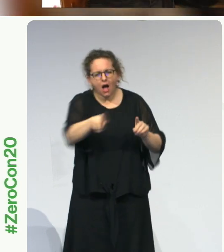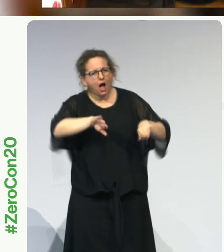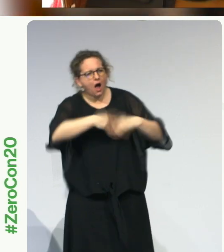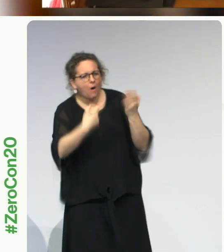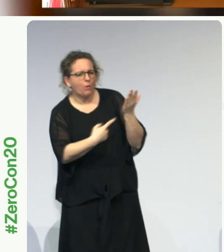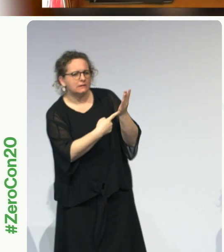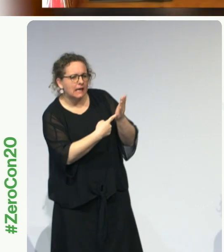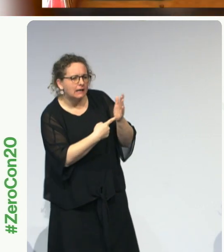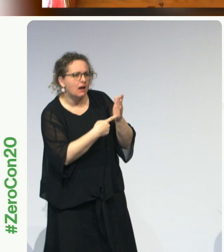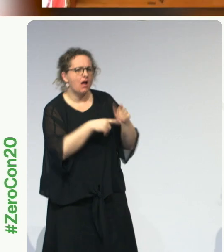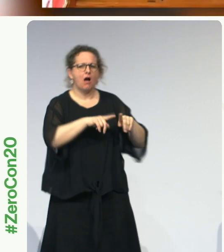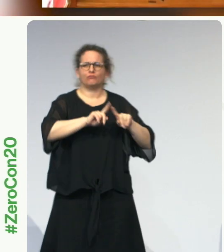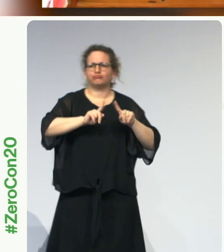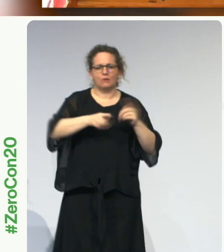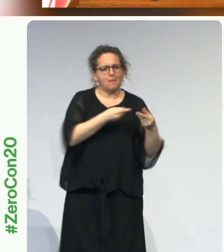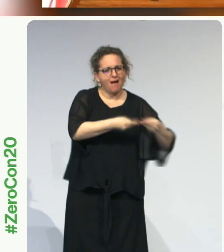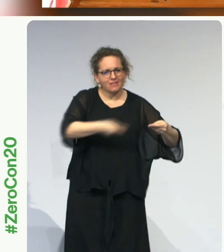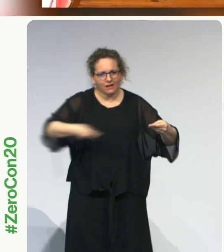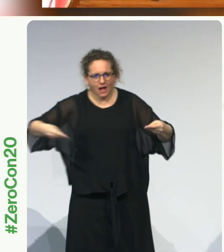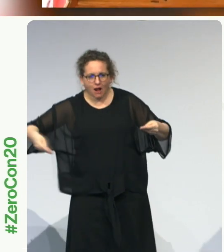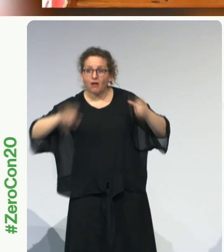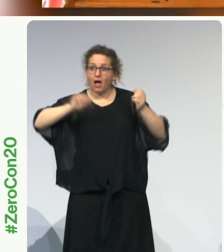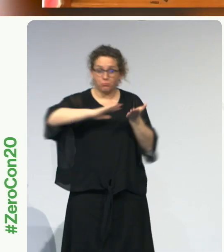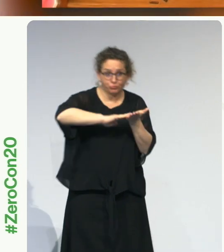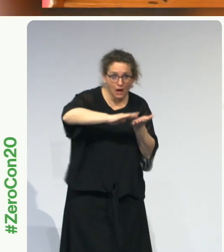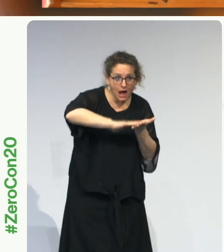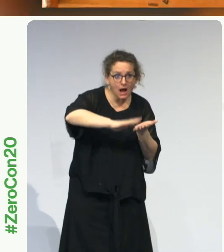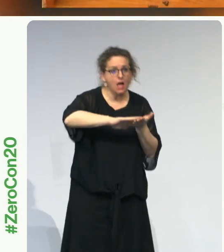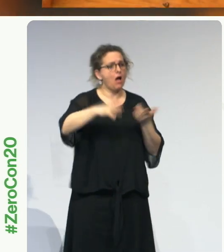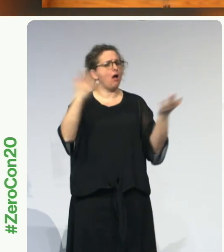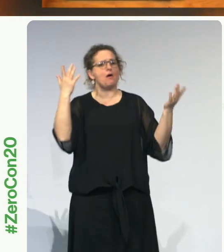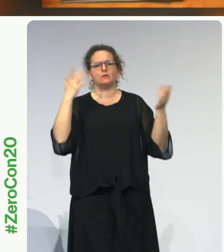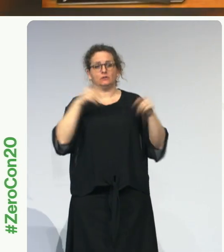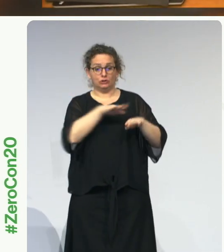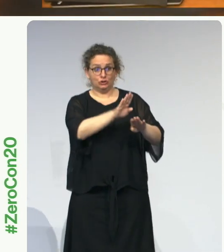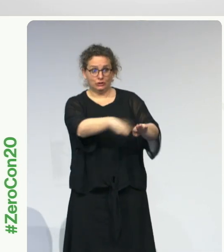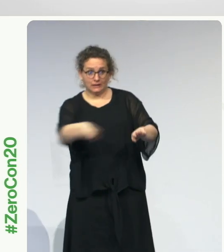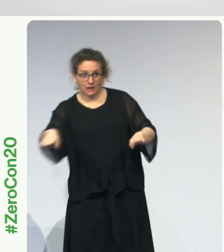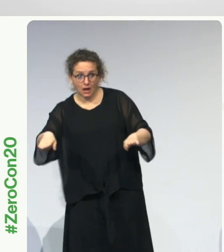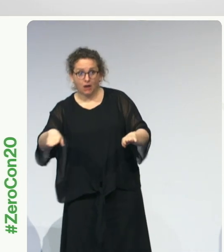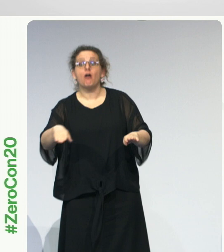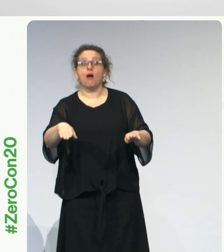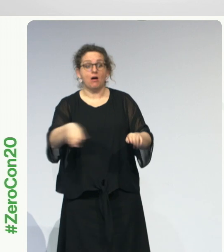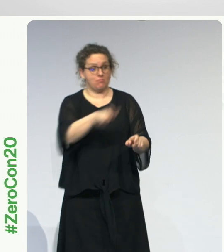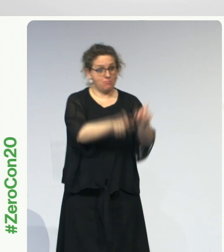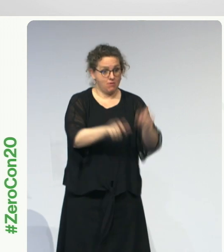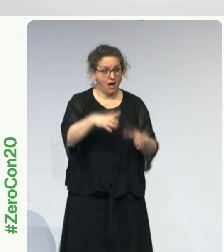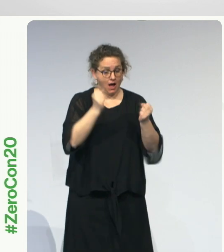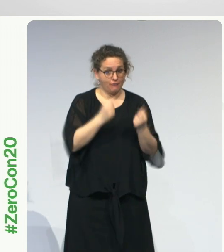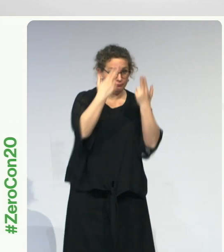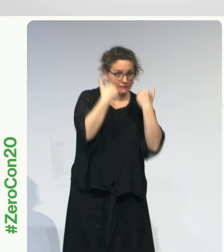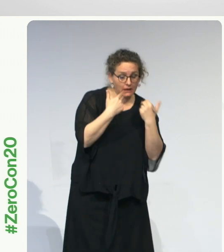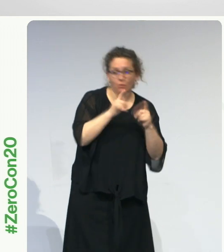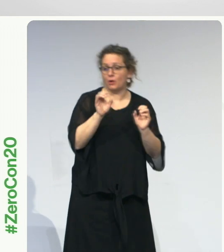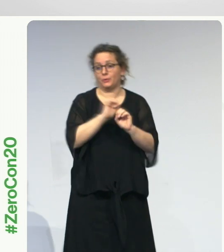materials such as magnifiers and Braille books. Children with and without visual impairments and from